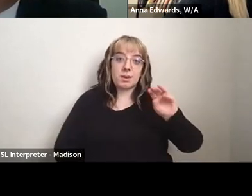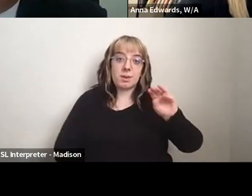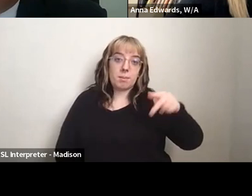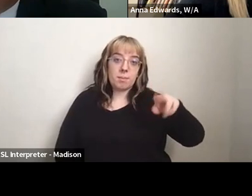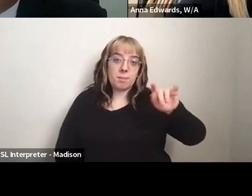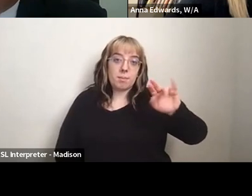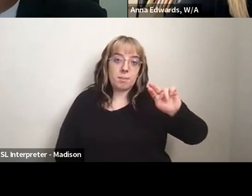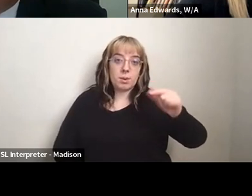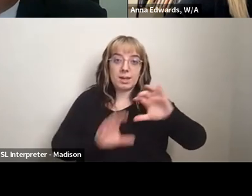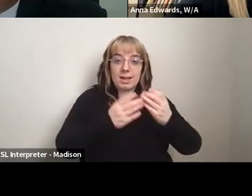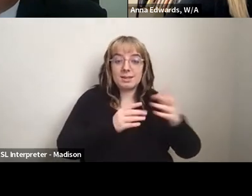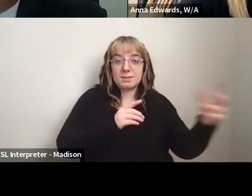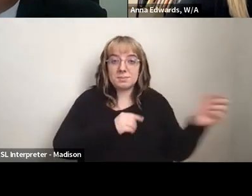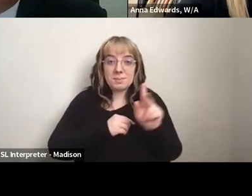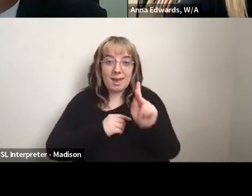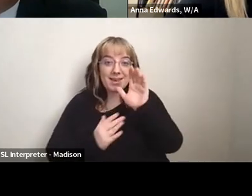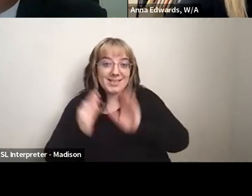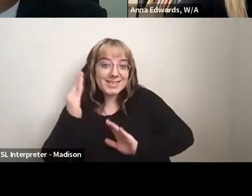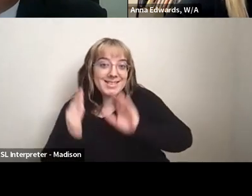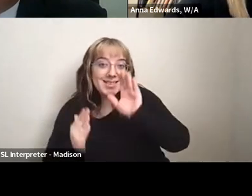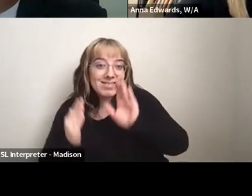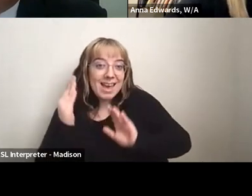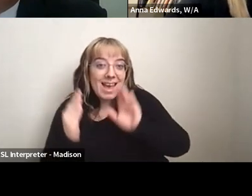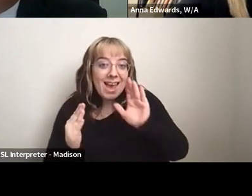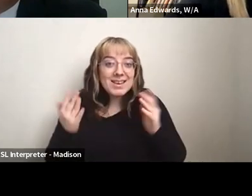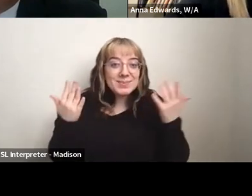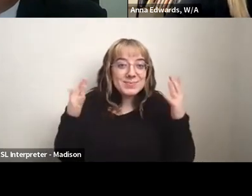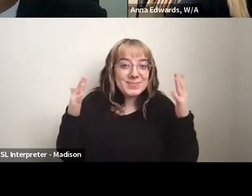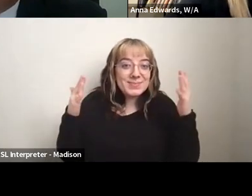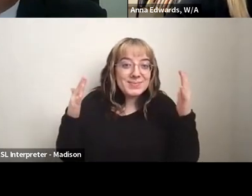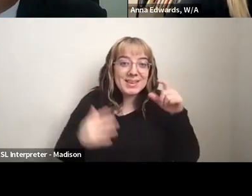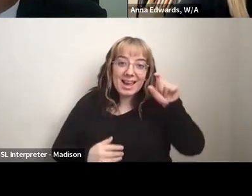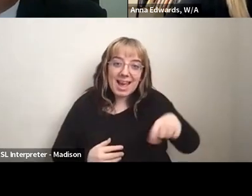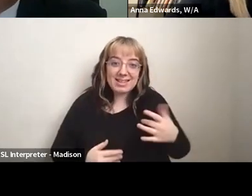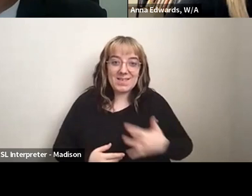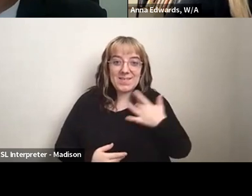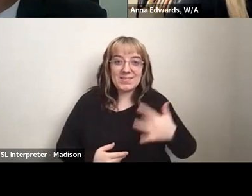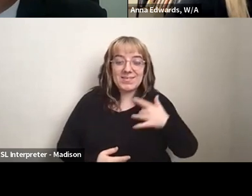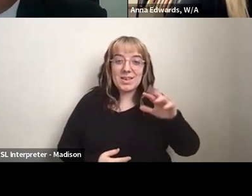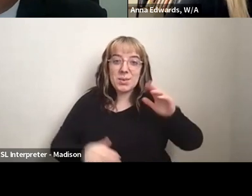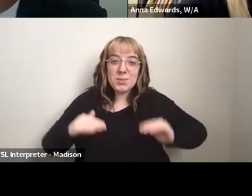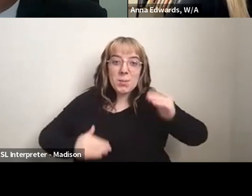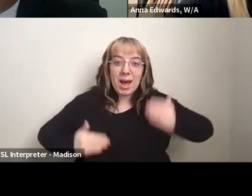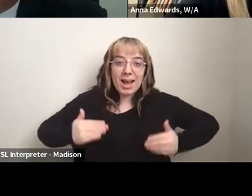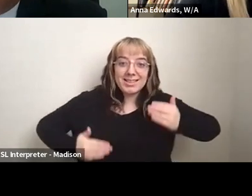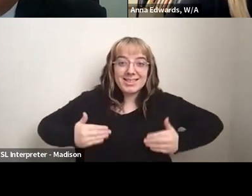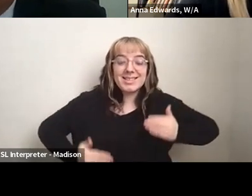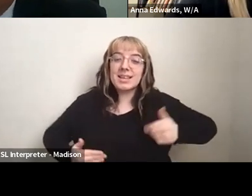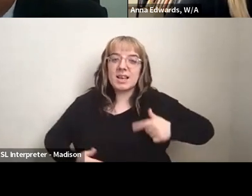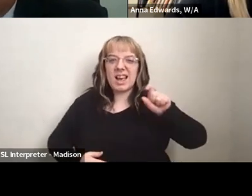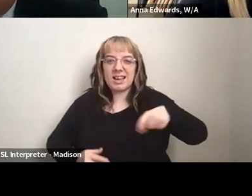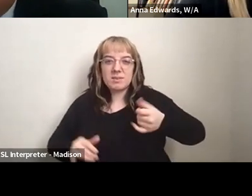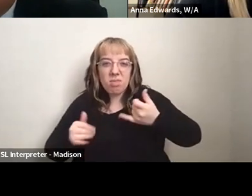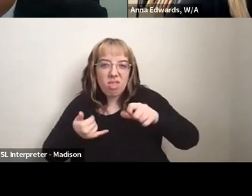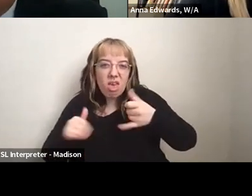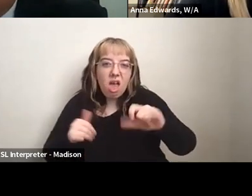are going to be back in person, right? We need to feel those robots, and we need to play and have some